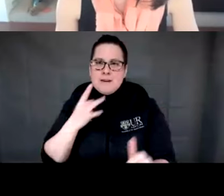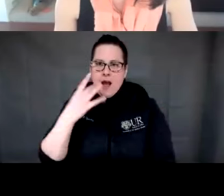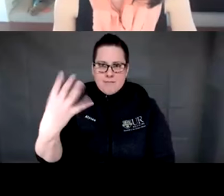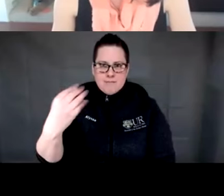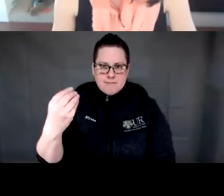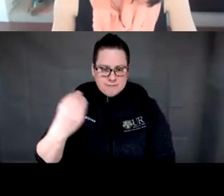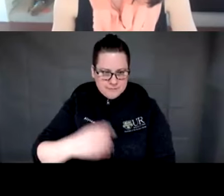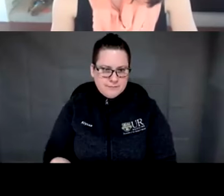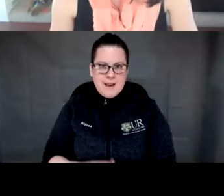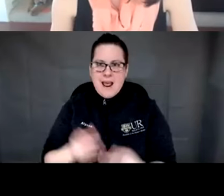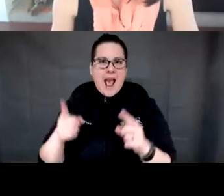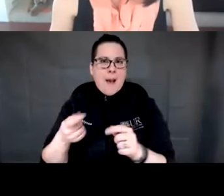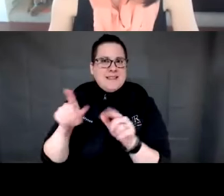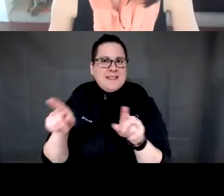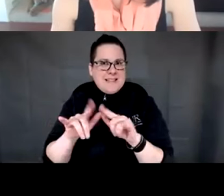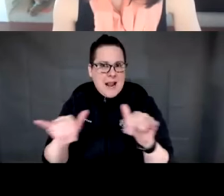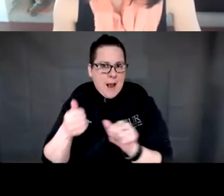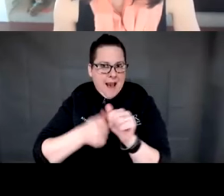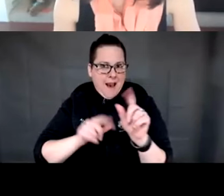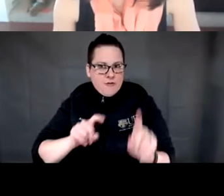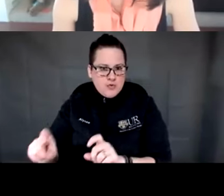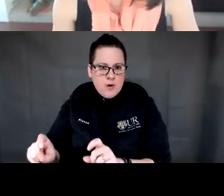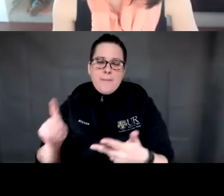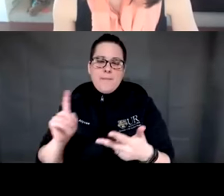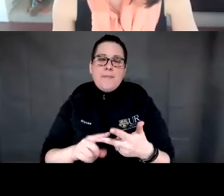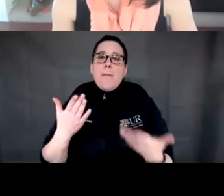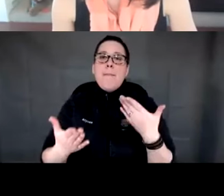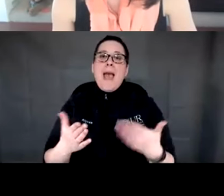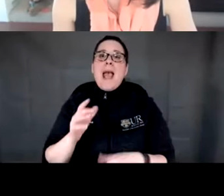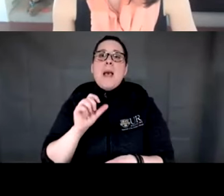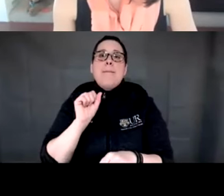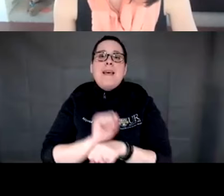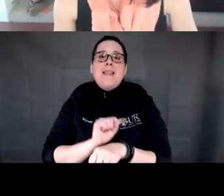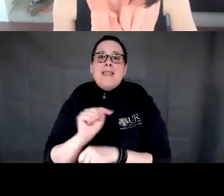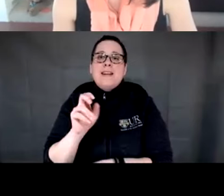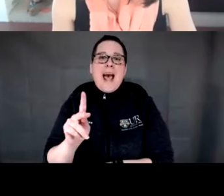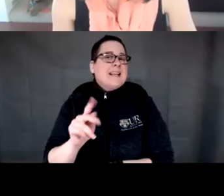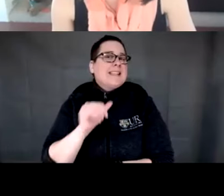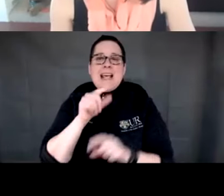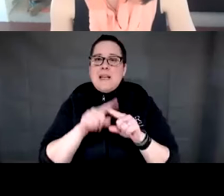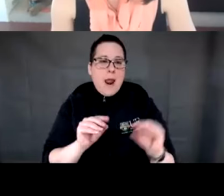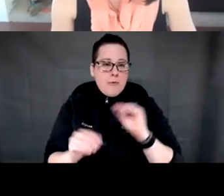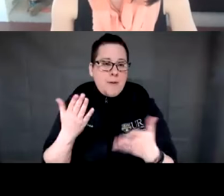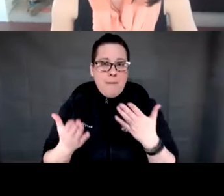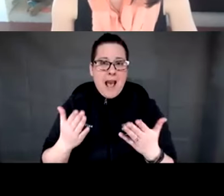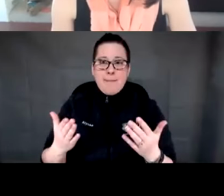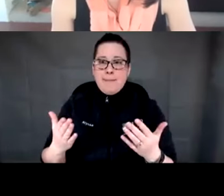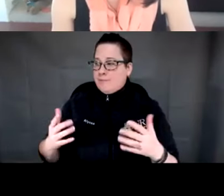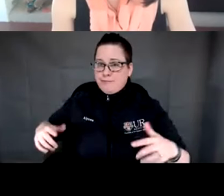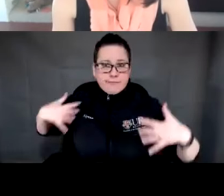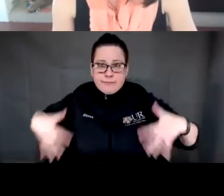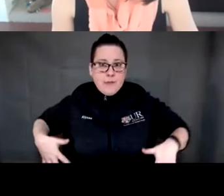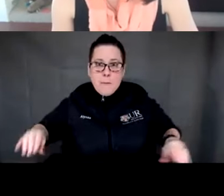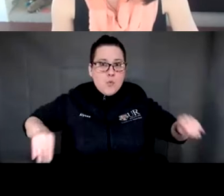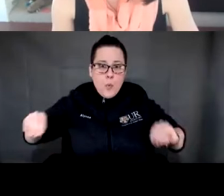every trial. Animals might also make task independent movements. That is, they might make hind limb flexions or movements of any part